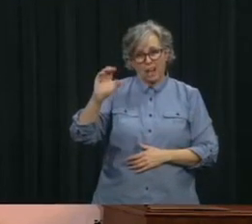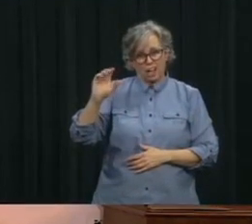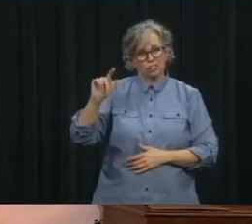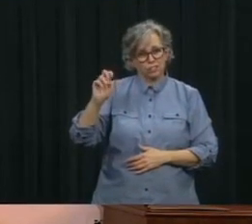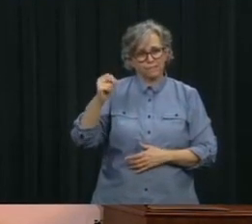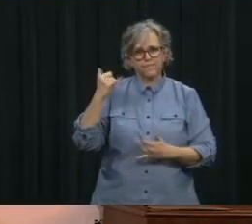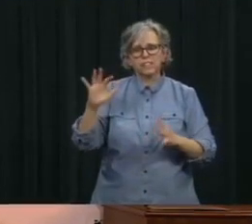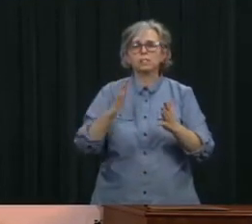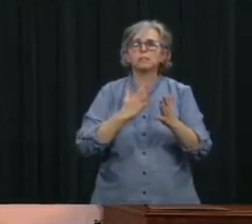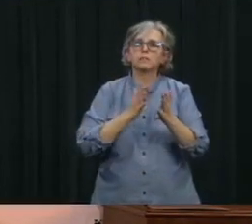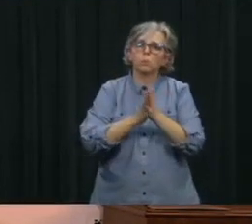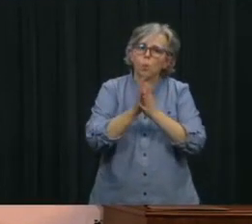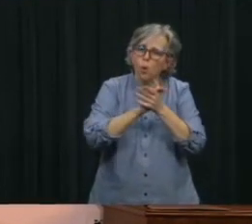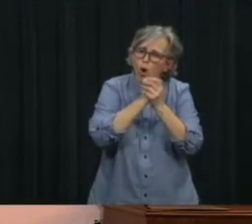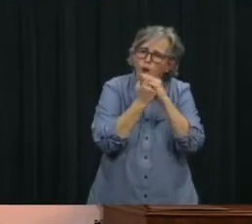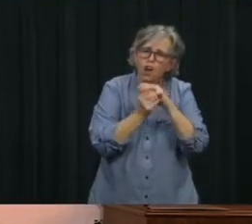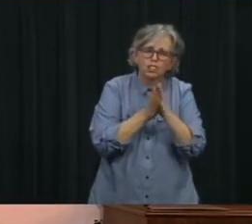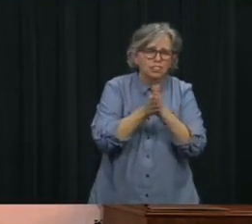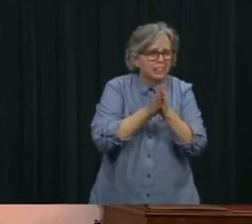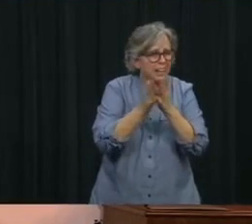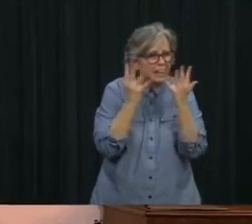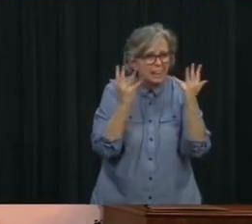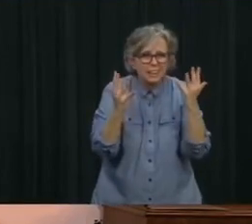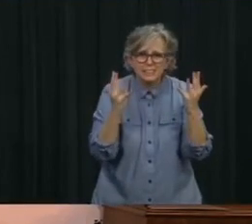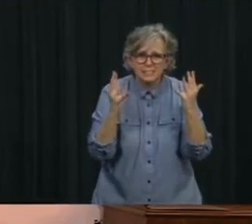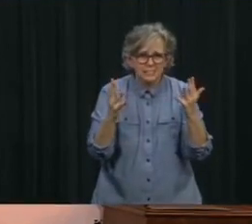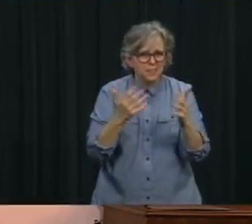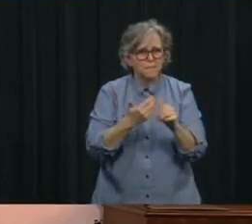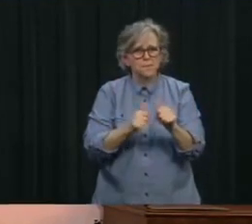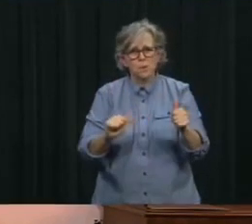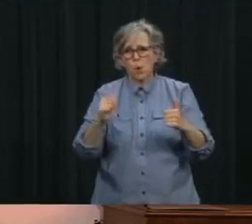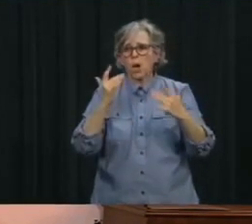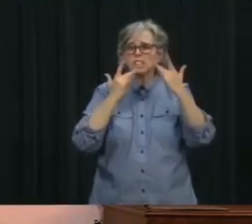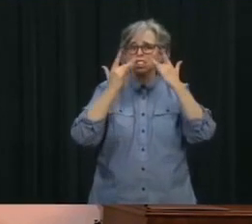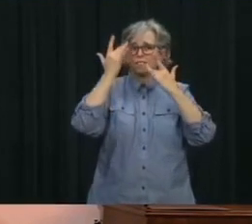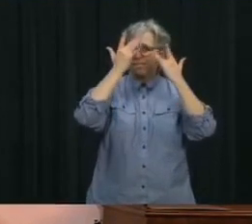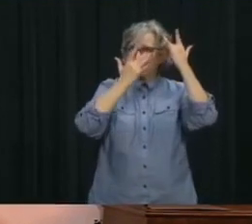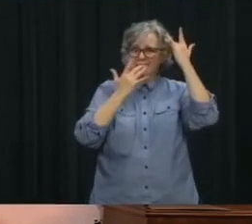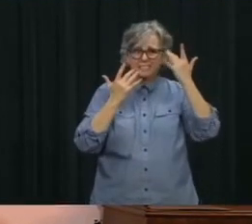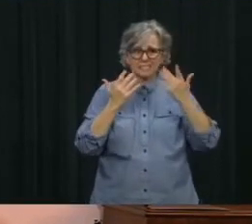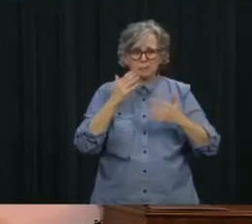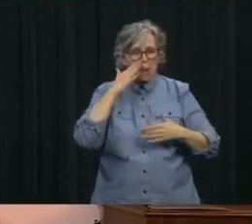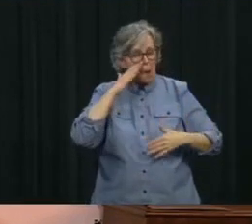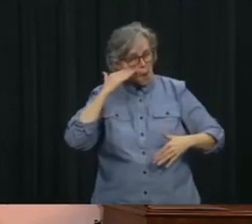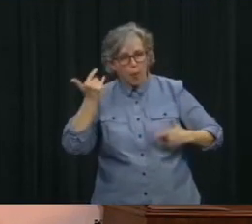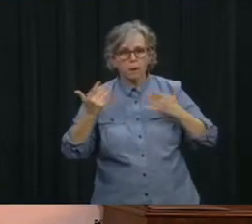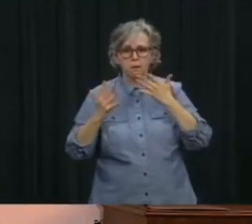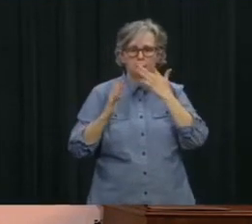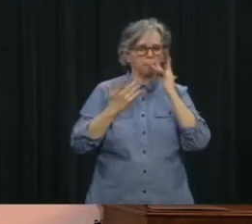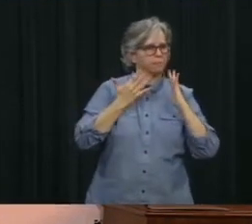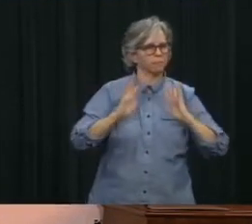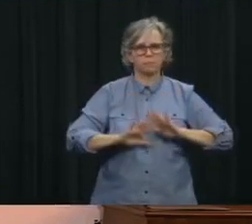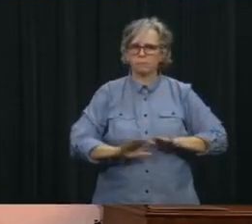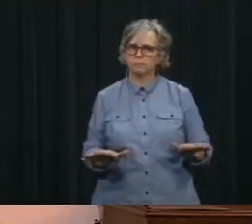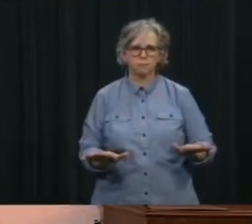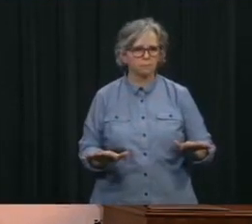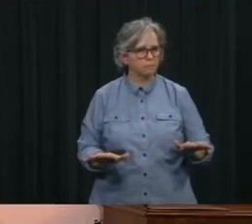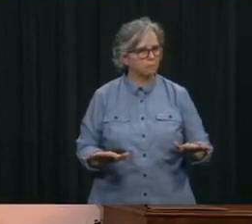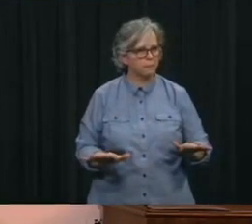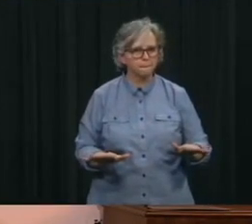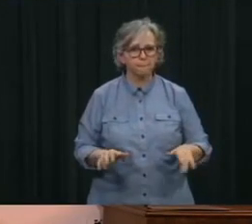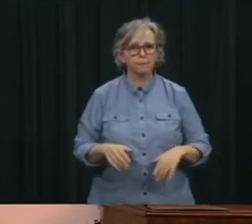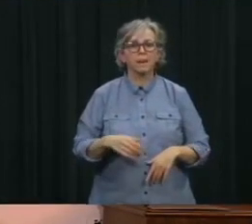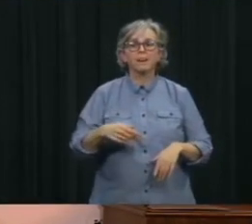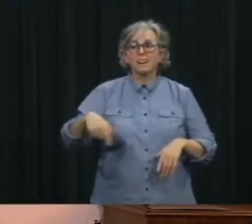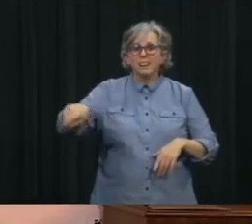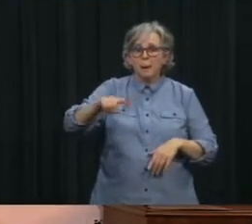your hands and not touching your face. These are all things employers are doing to make sure that they're acting responsible.